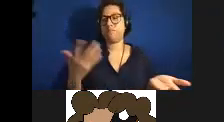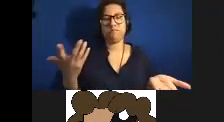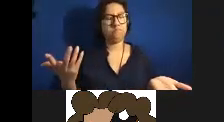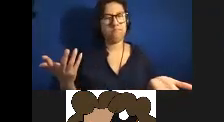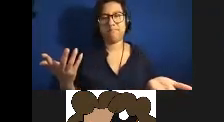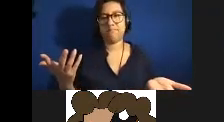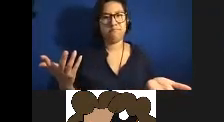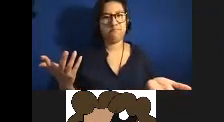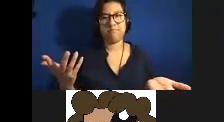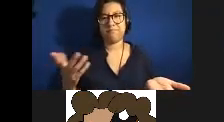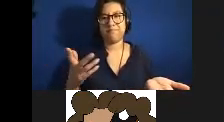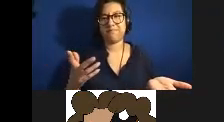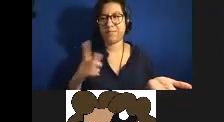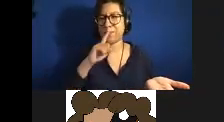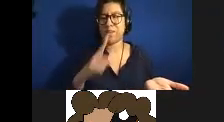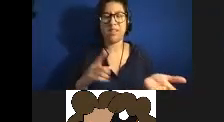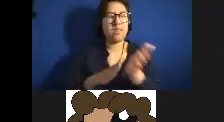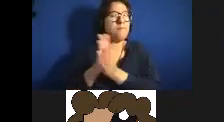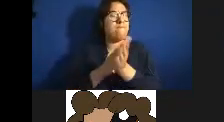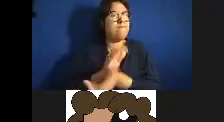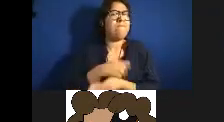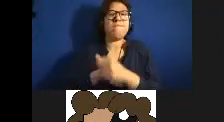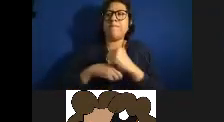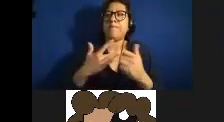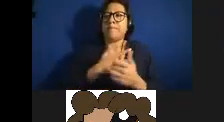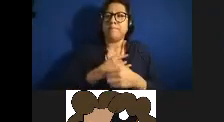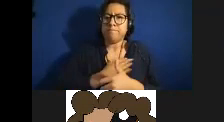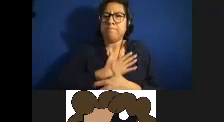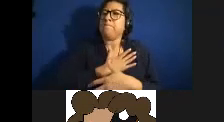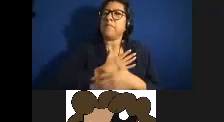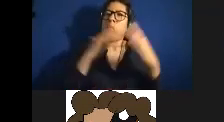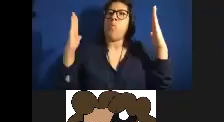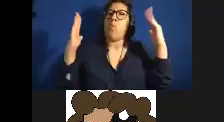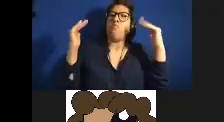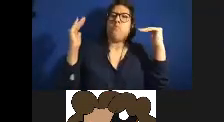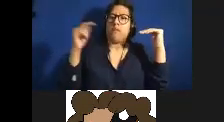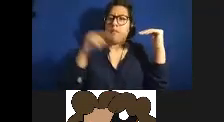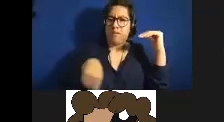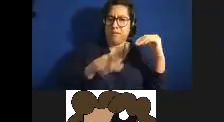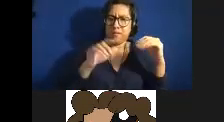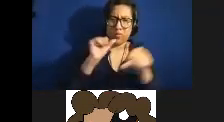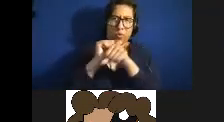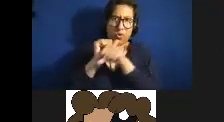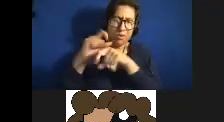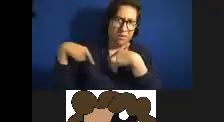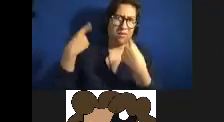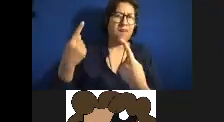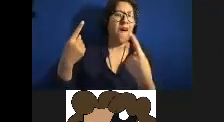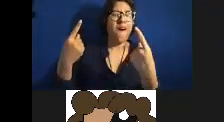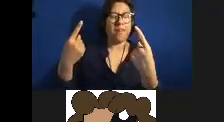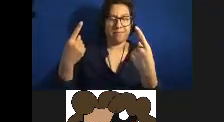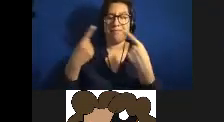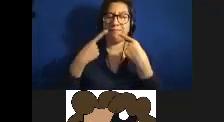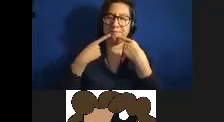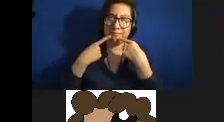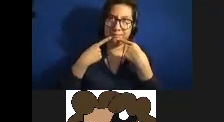was really invigorating for me. It really made me feel hopeful. Like all of this work that I've been doing over the years is like, you know,